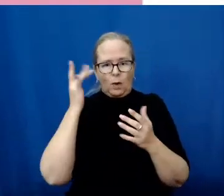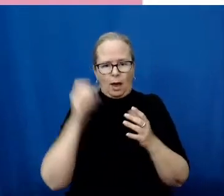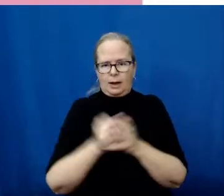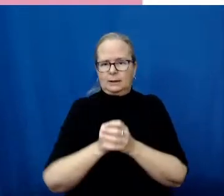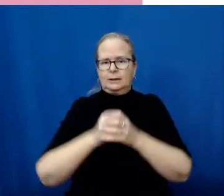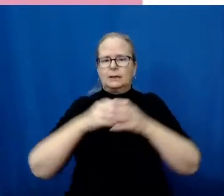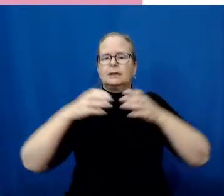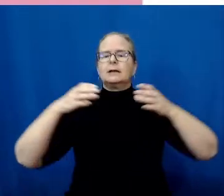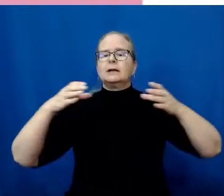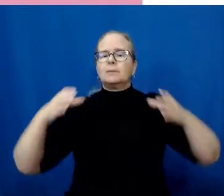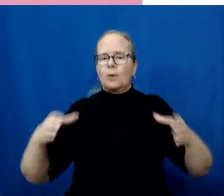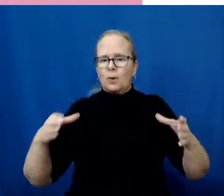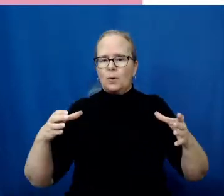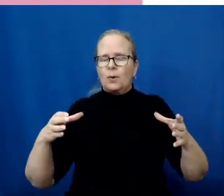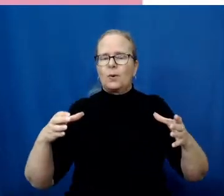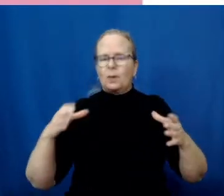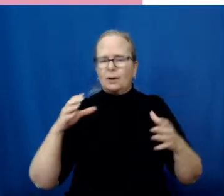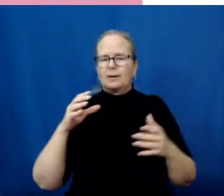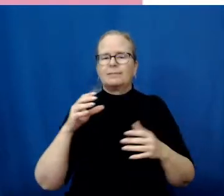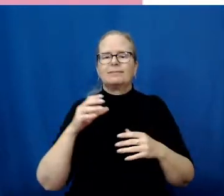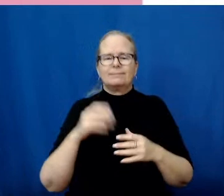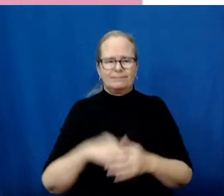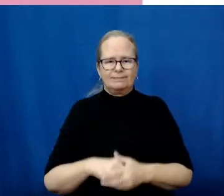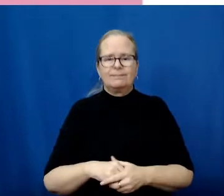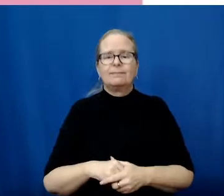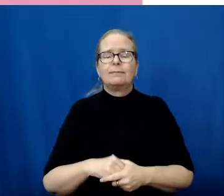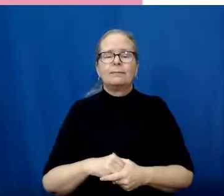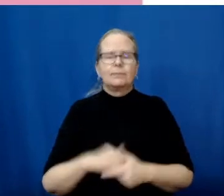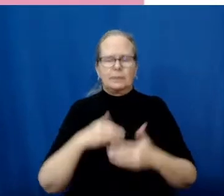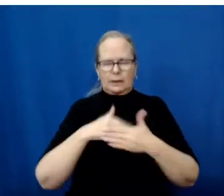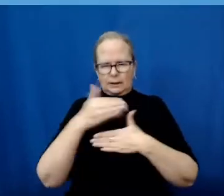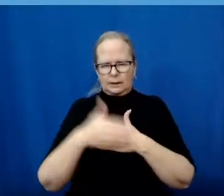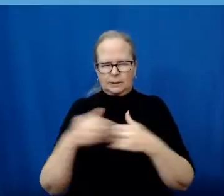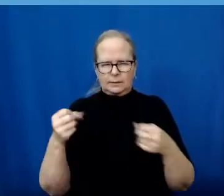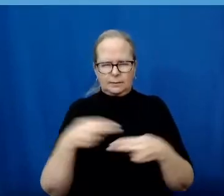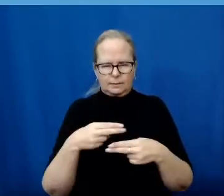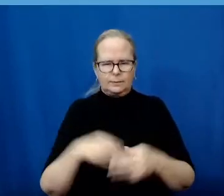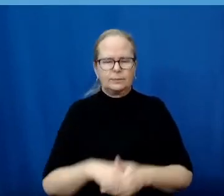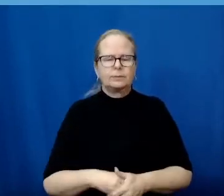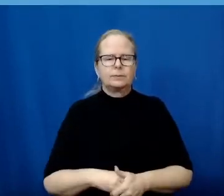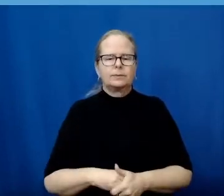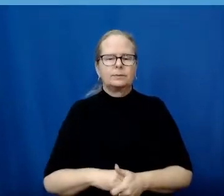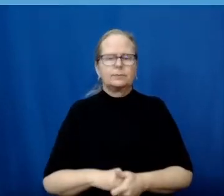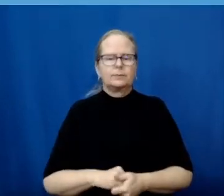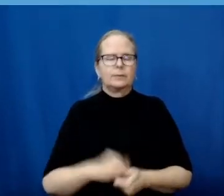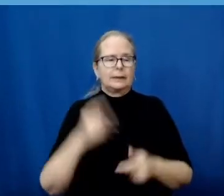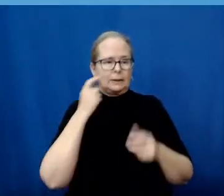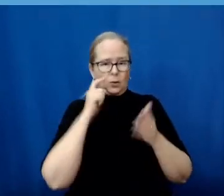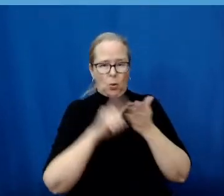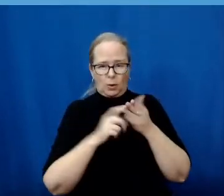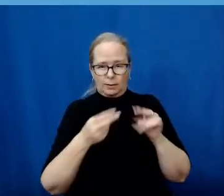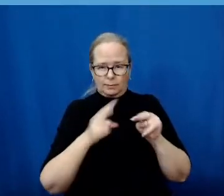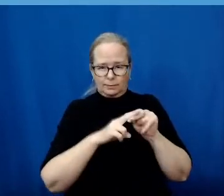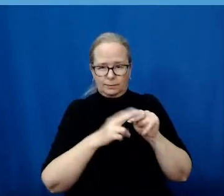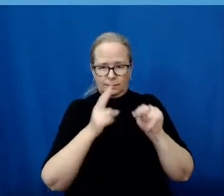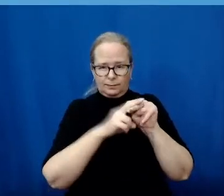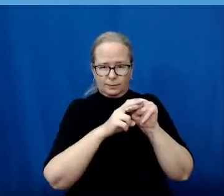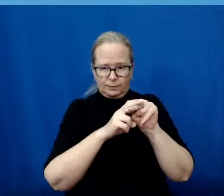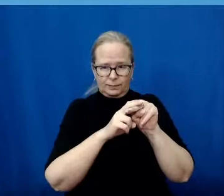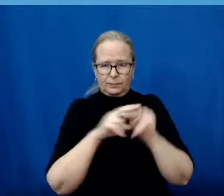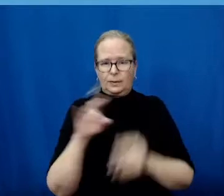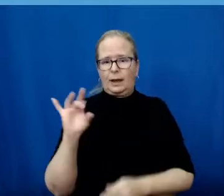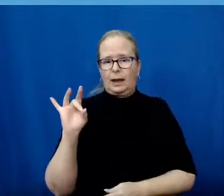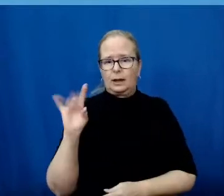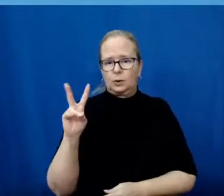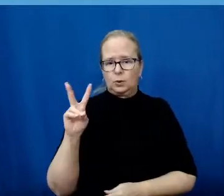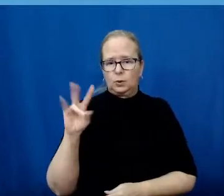quite dramatically, up another 3 today to 82. It's up 3 because they revised yesterday's numbers to 79 or Monday's numbers to